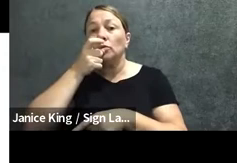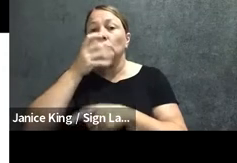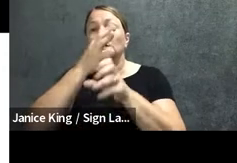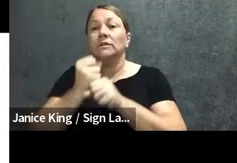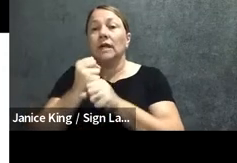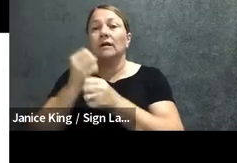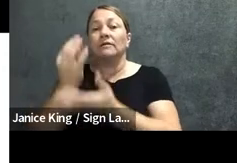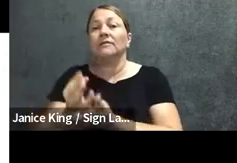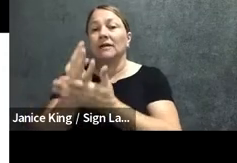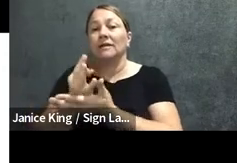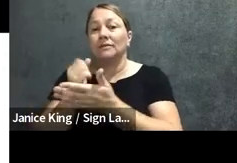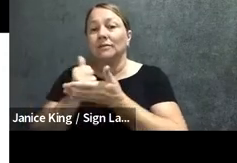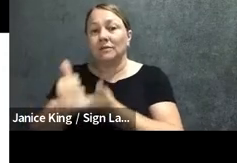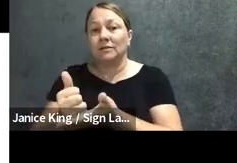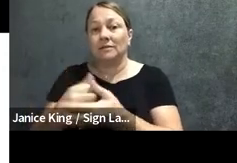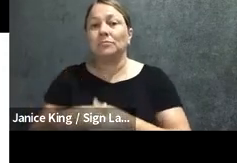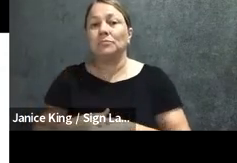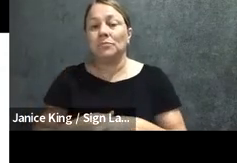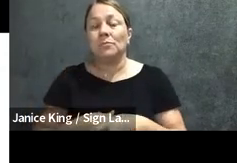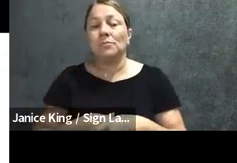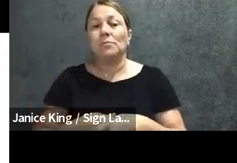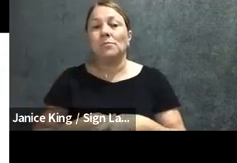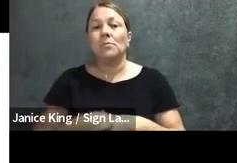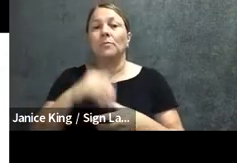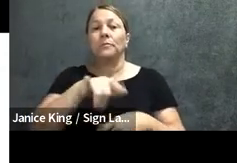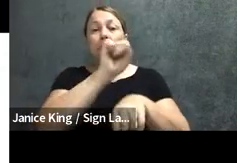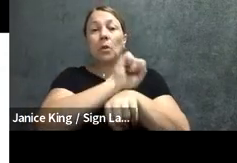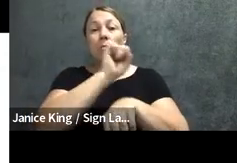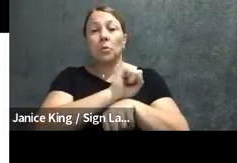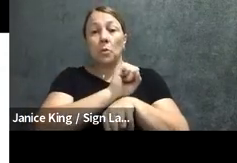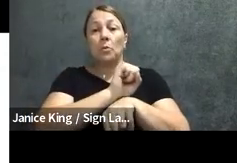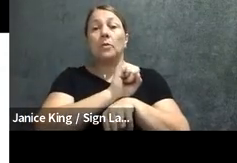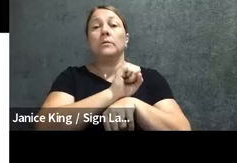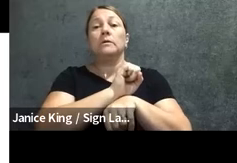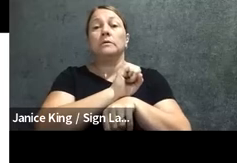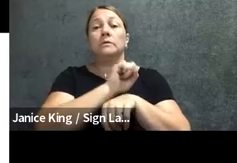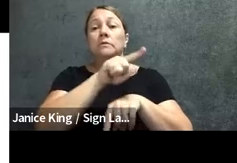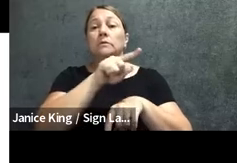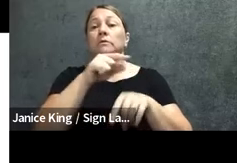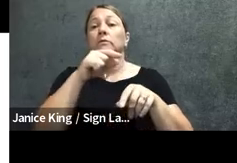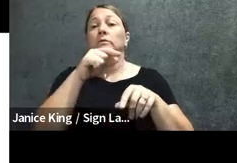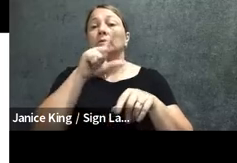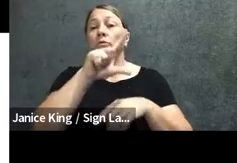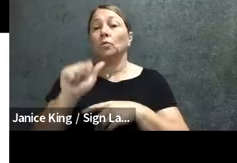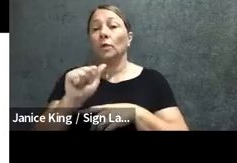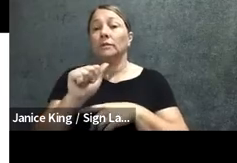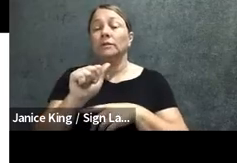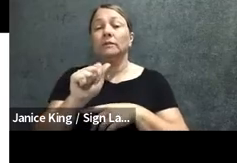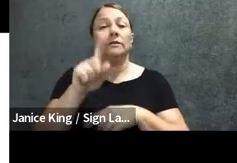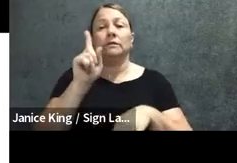The employment provisions of Louisiana's anti-discrimination law applies to employers of 20 or more